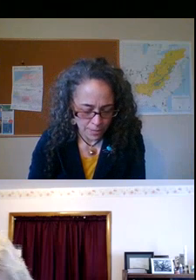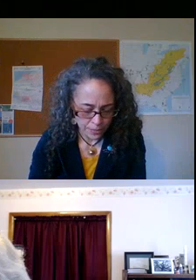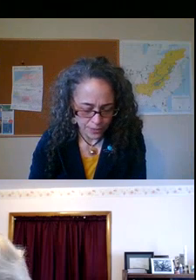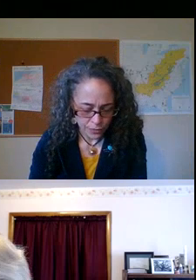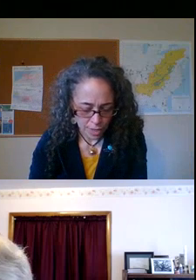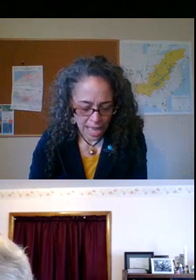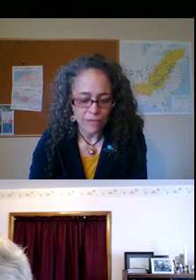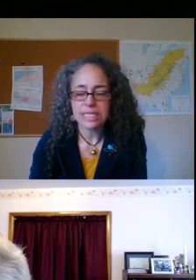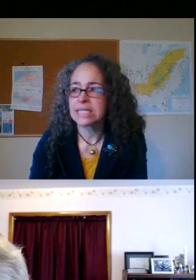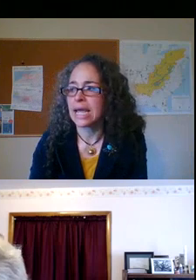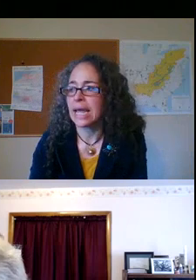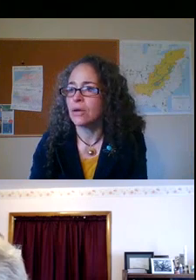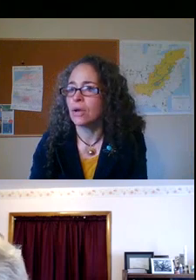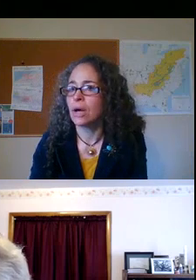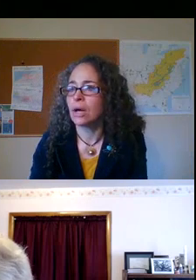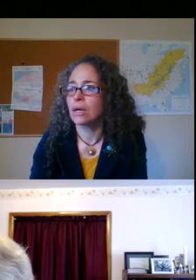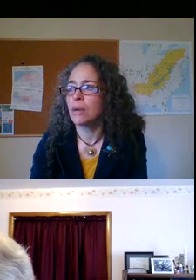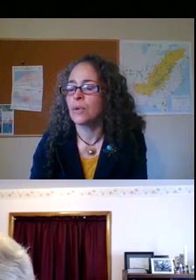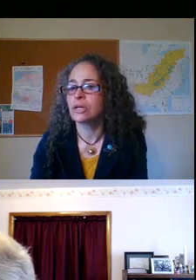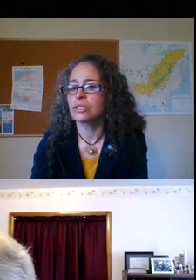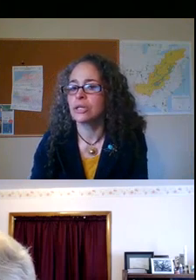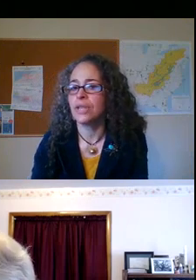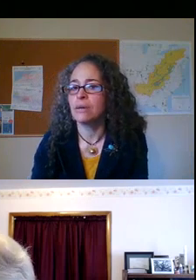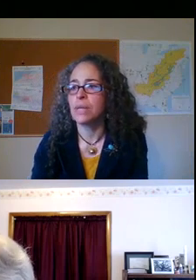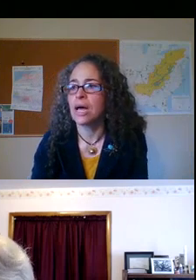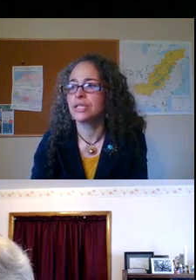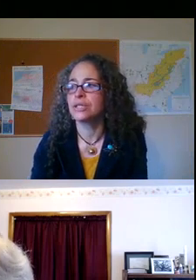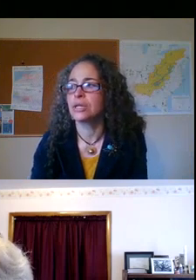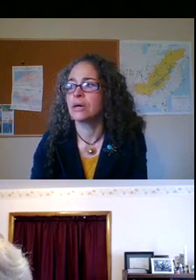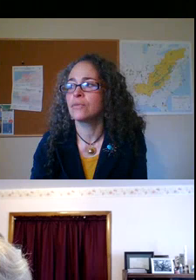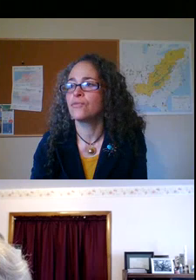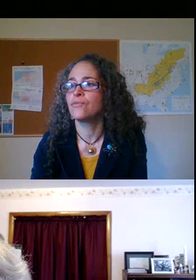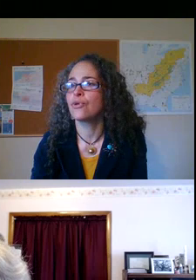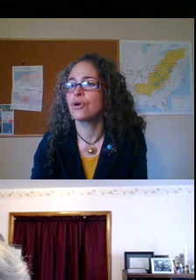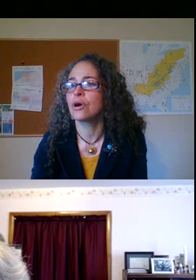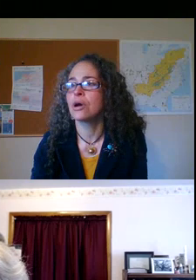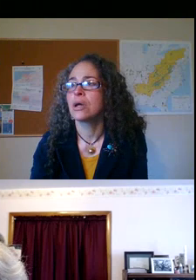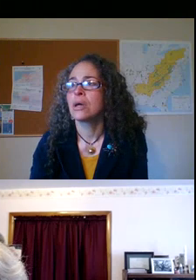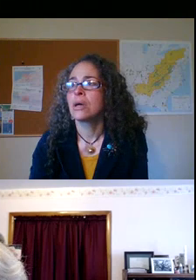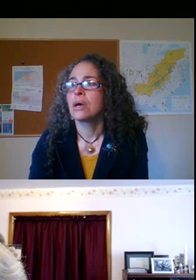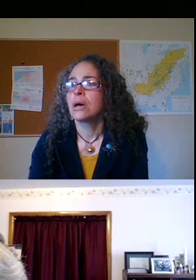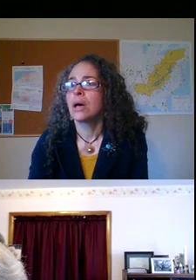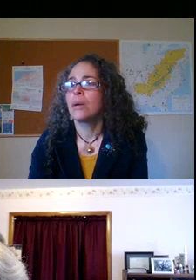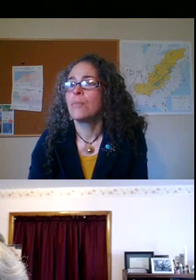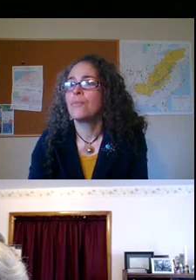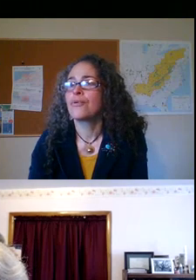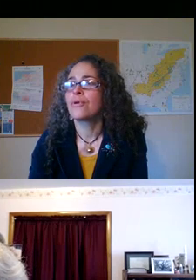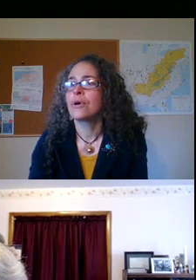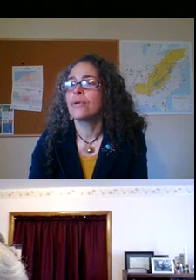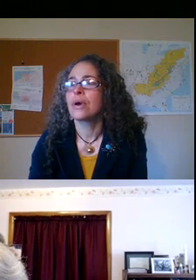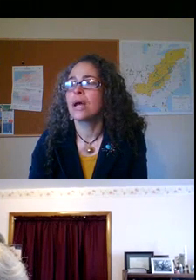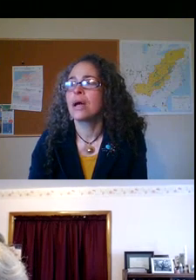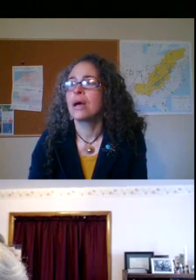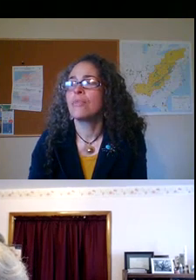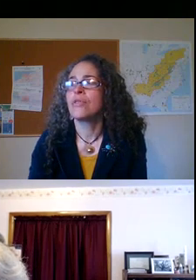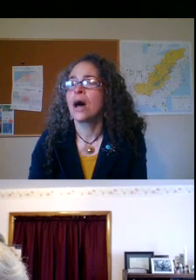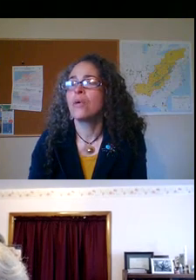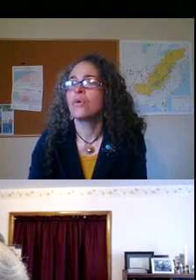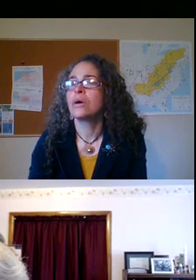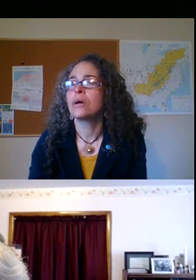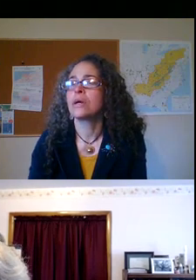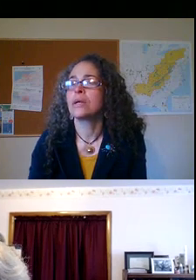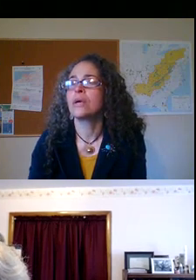example. Alfred State, a couple years ago, they applied for a